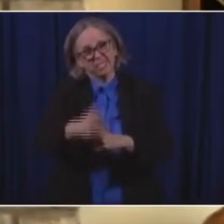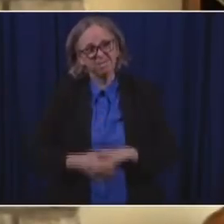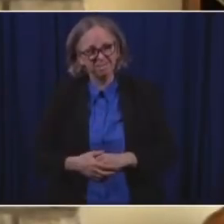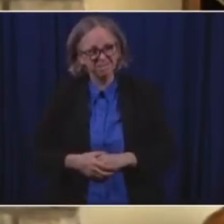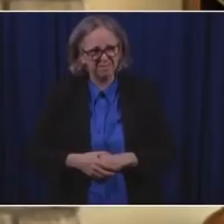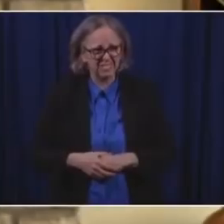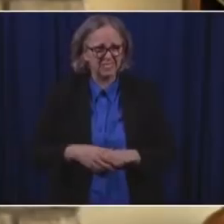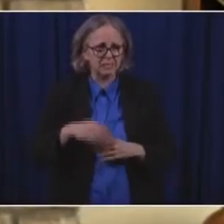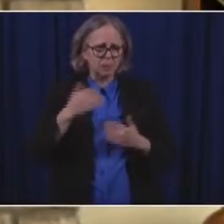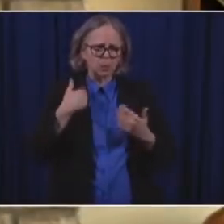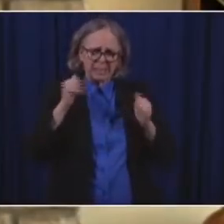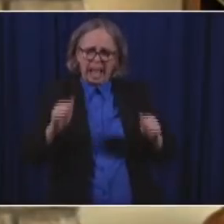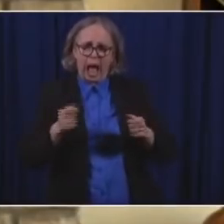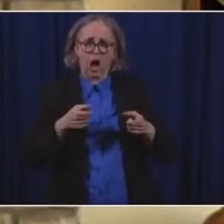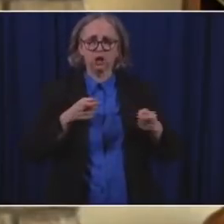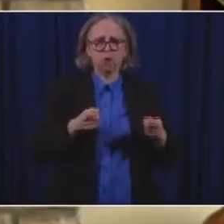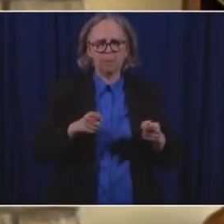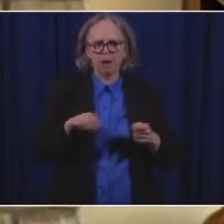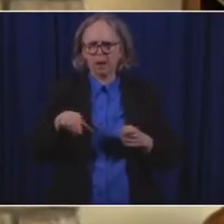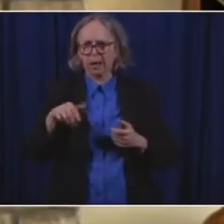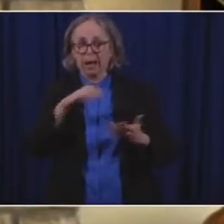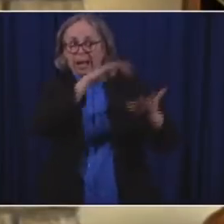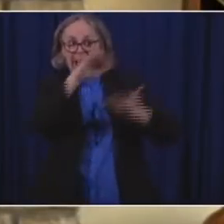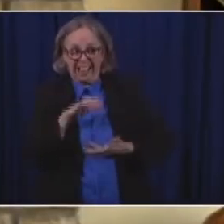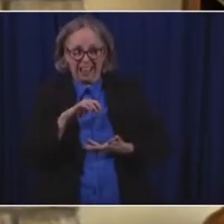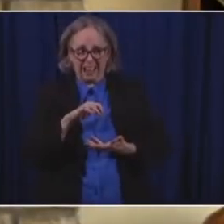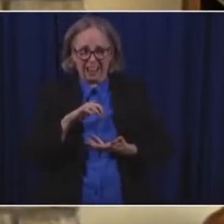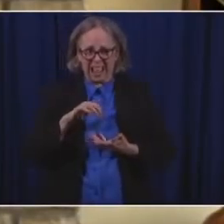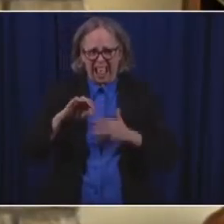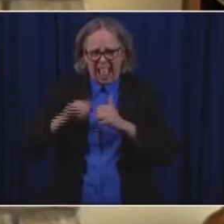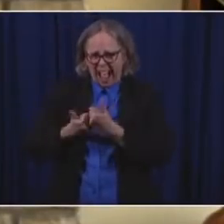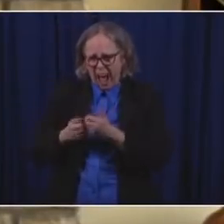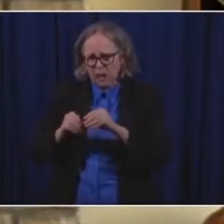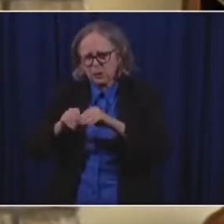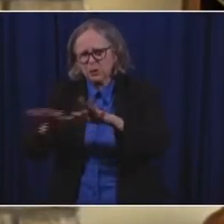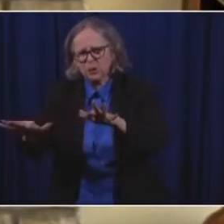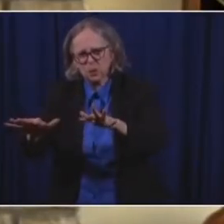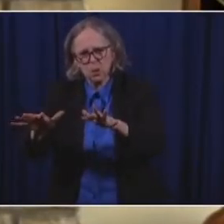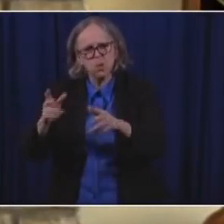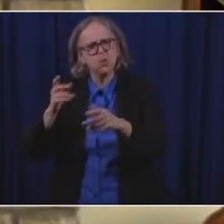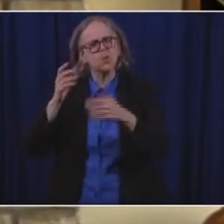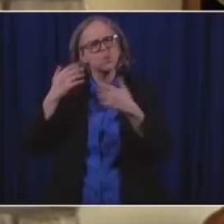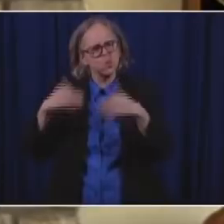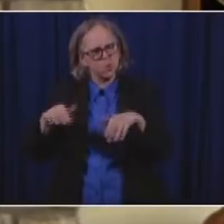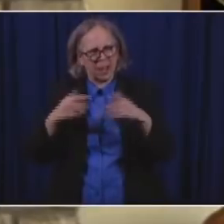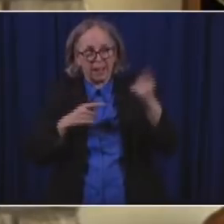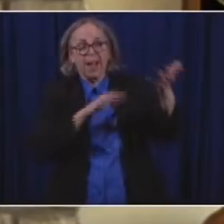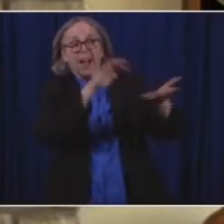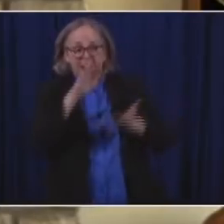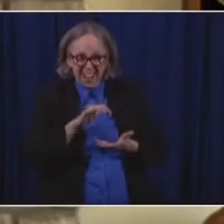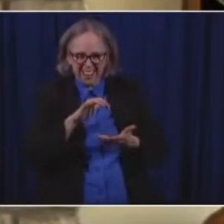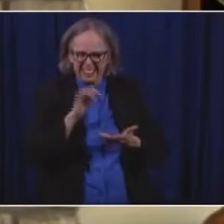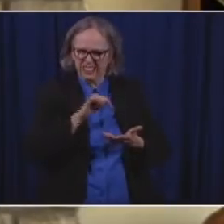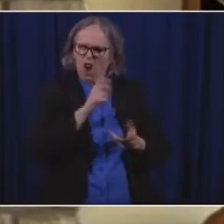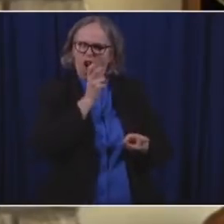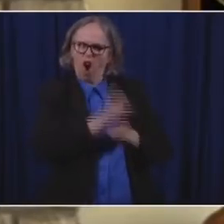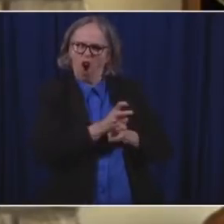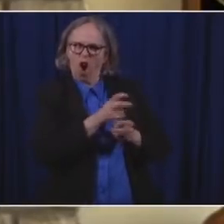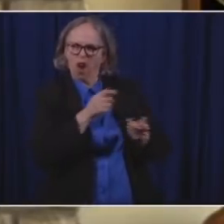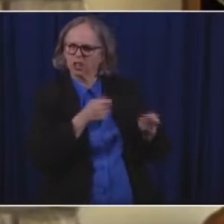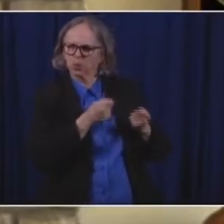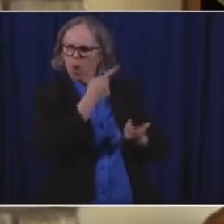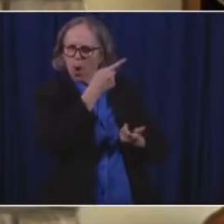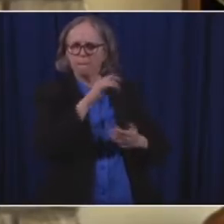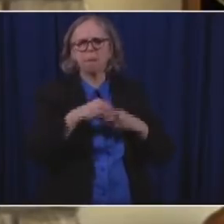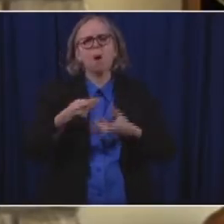control, obviously, getting the vaccine and how we get it, how fast we get it, we cannot. And what we'll do is try to keep everyone informed about what